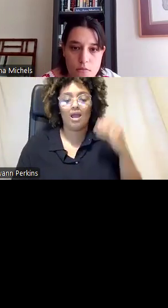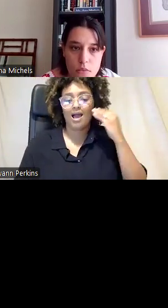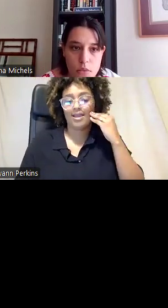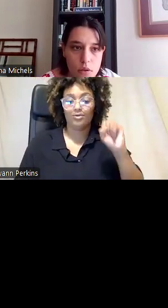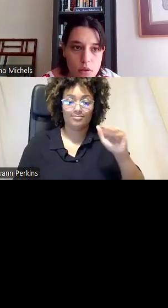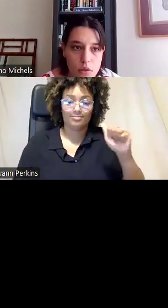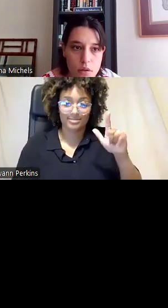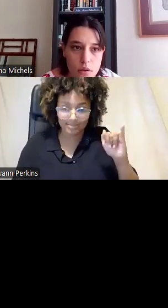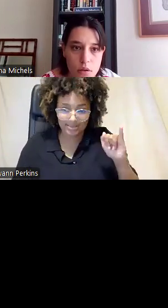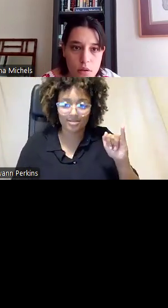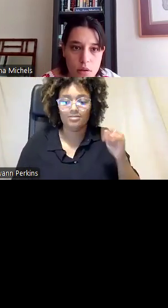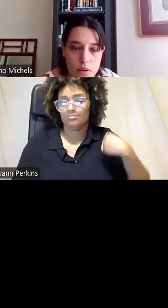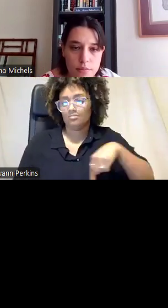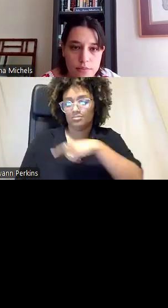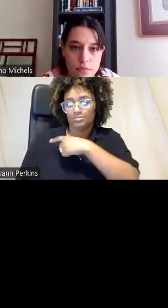lot.